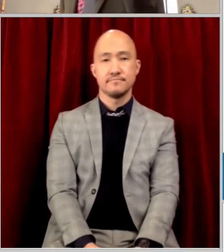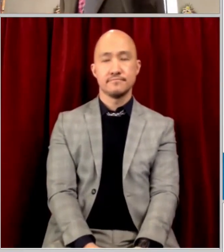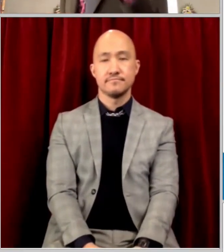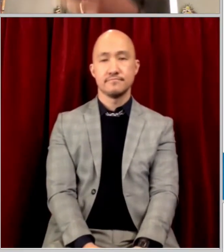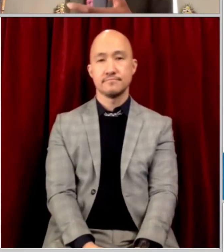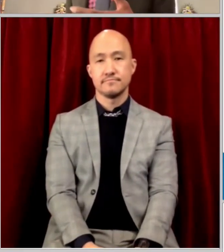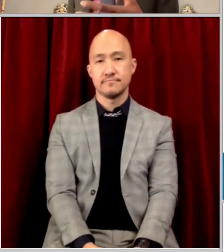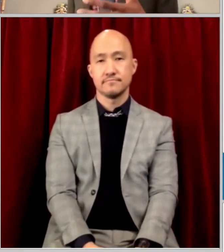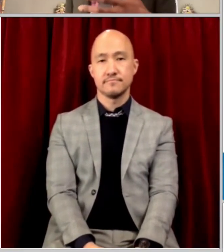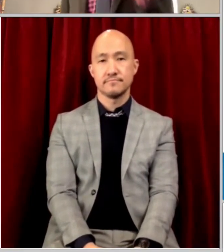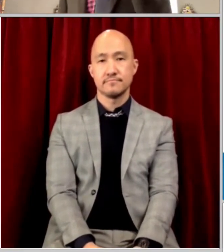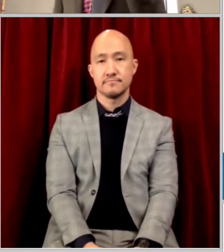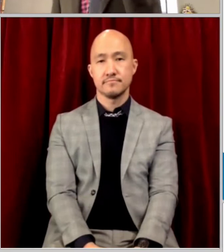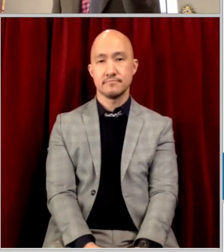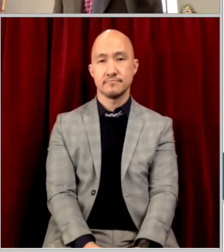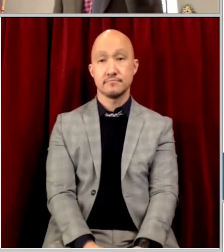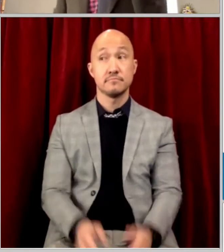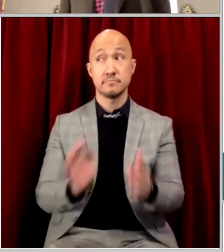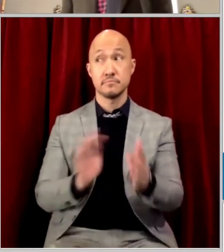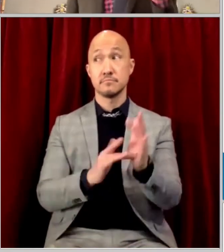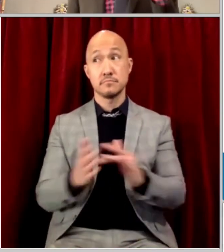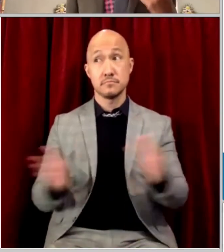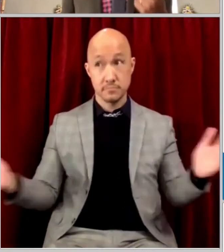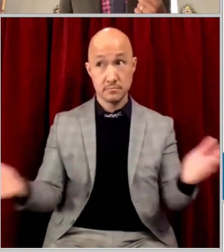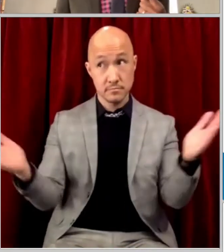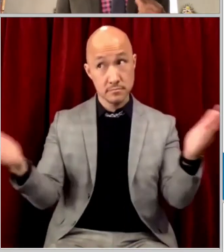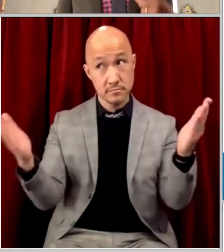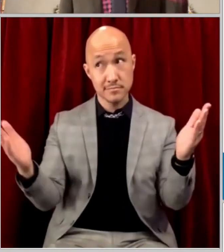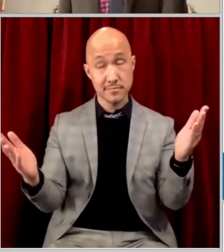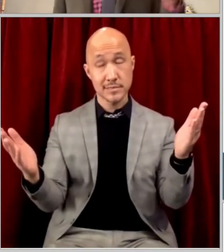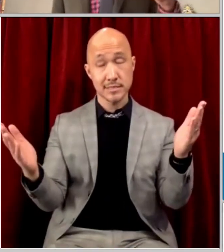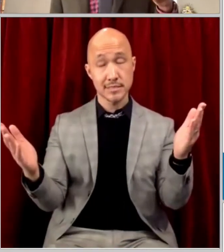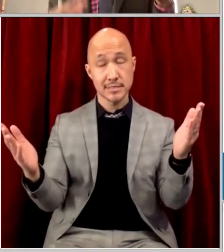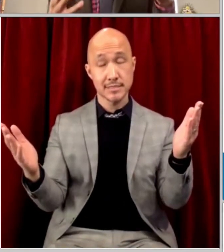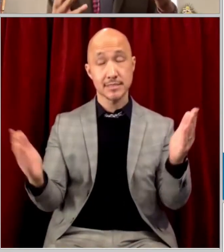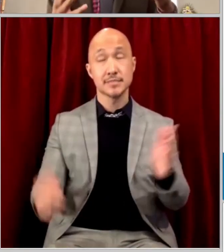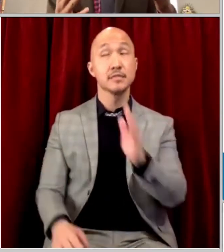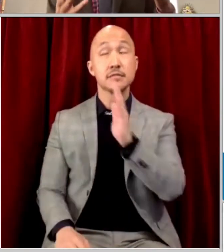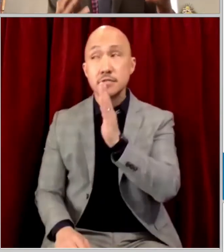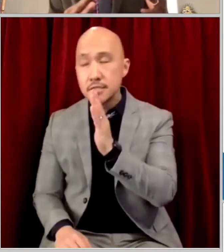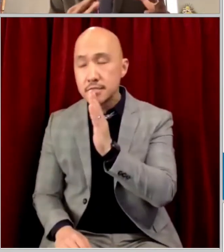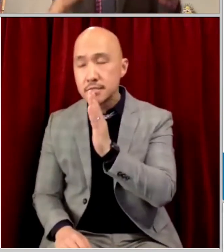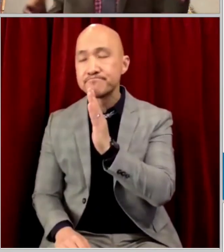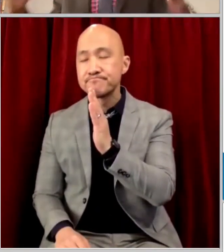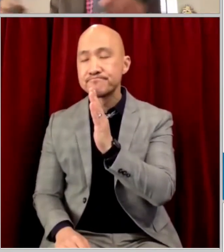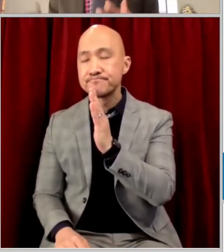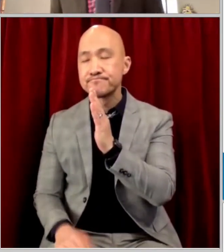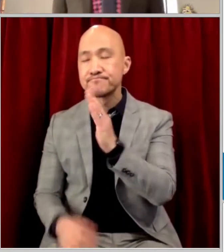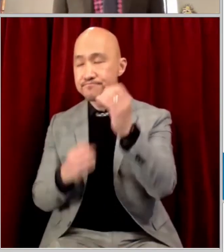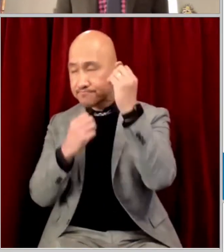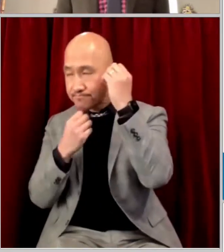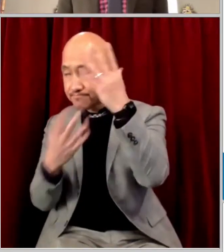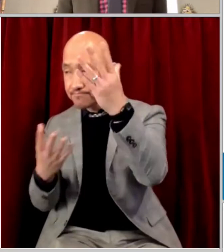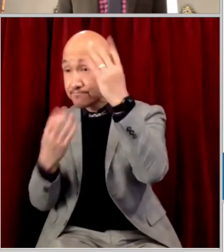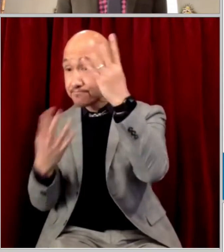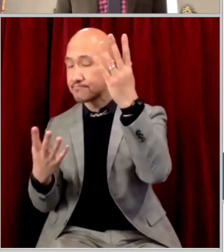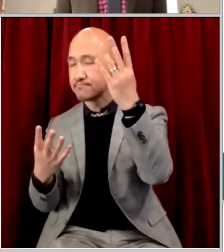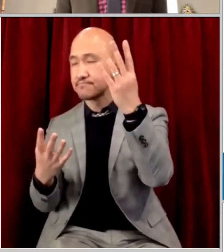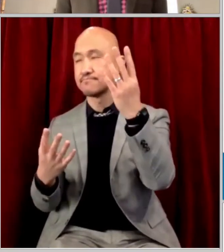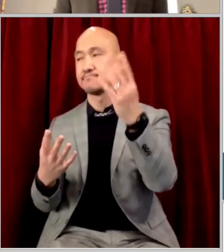an obligation to make sure that what comes out of our mouth is seasoned with the salt that comes from the word of